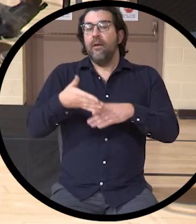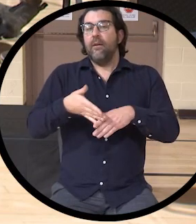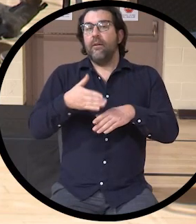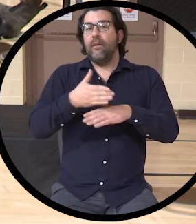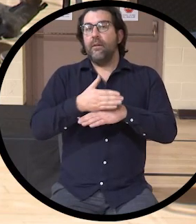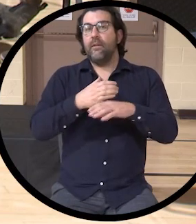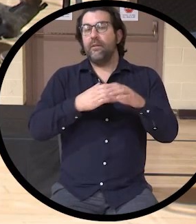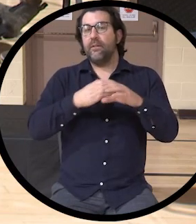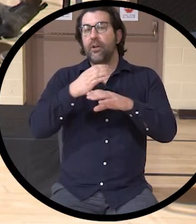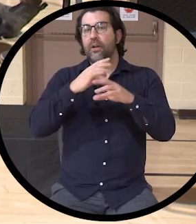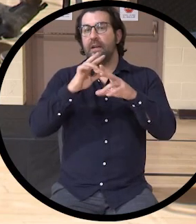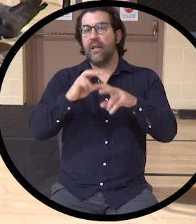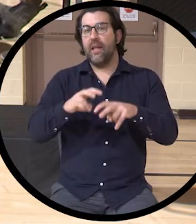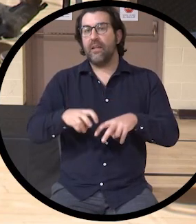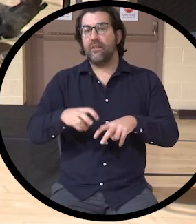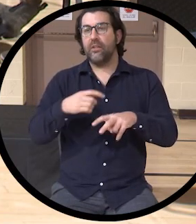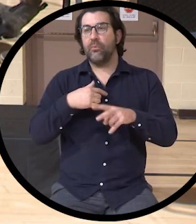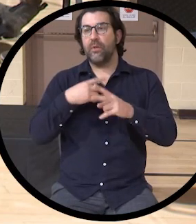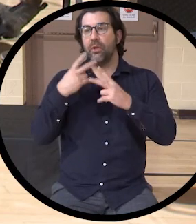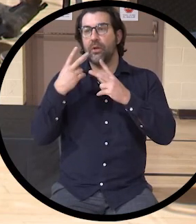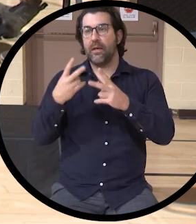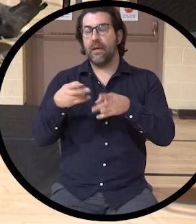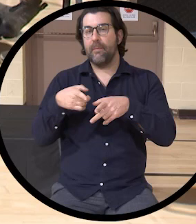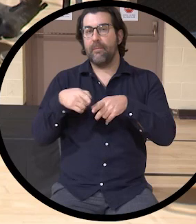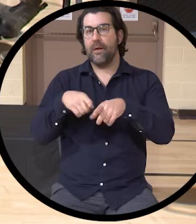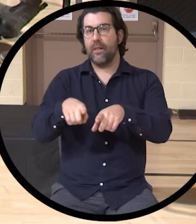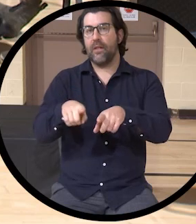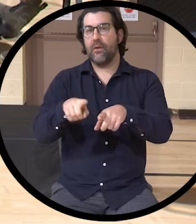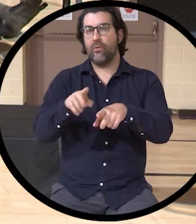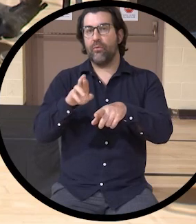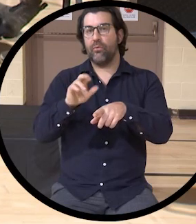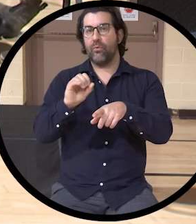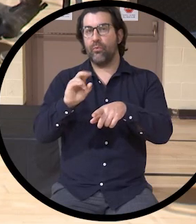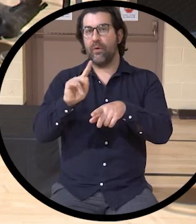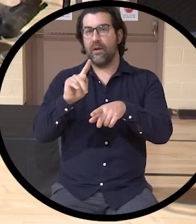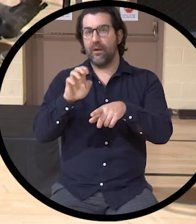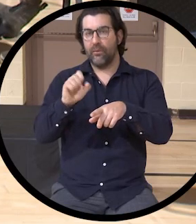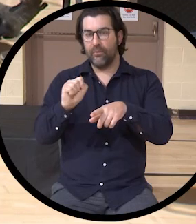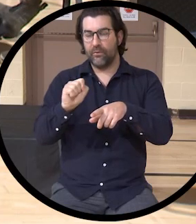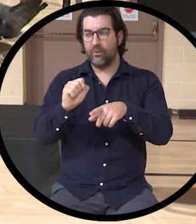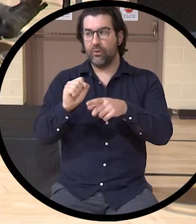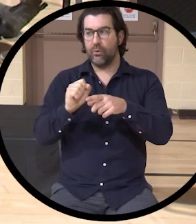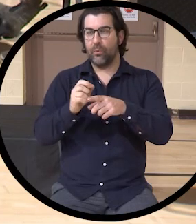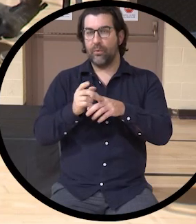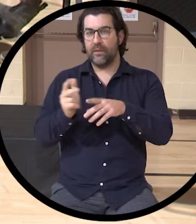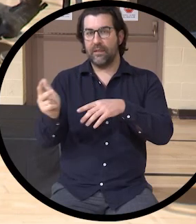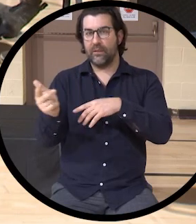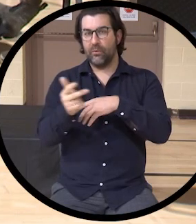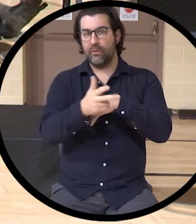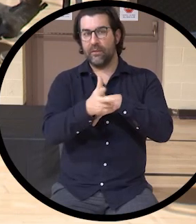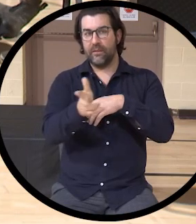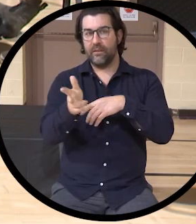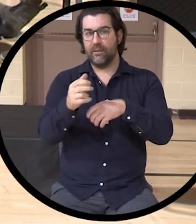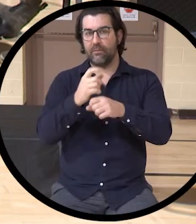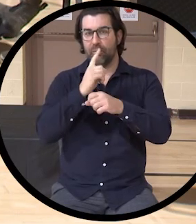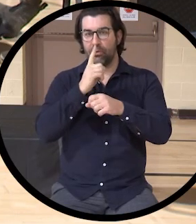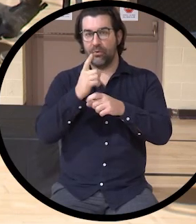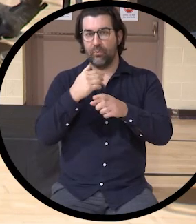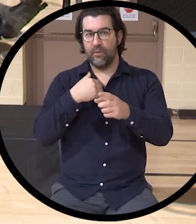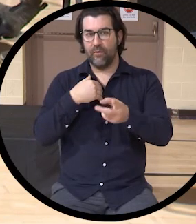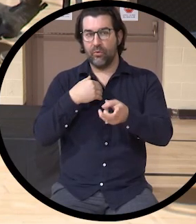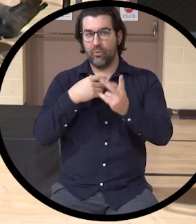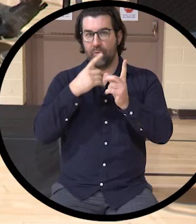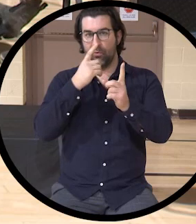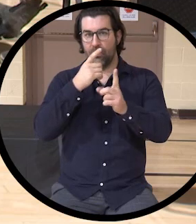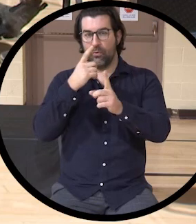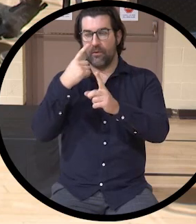post-construction analysis, we do look at parallel routes or like detours to make sure that because there are 2 goals for